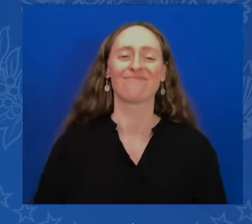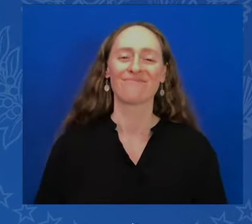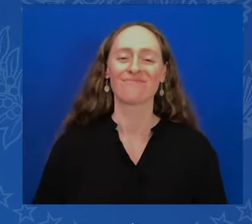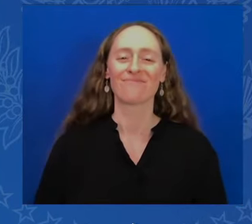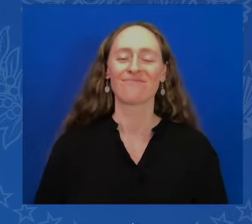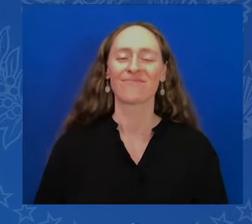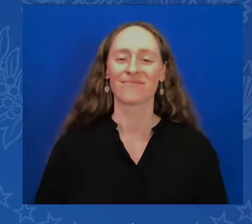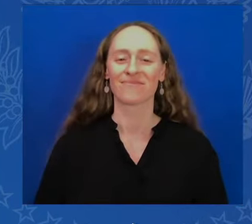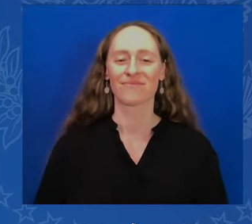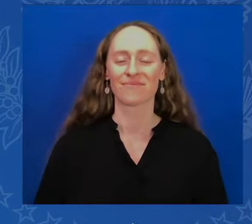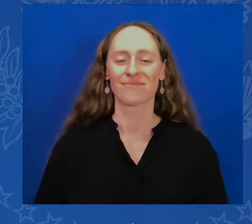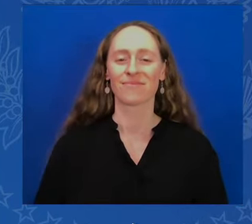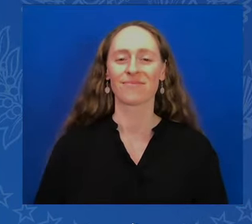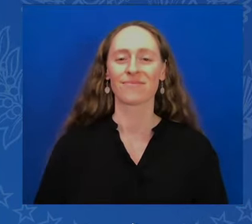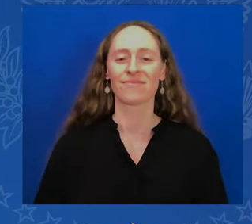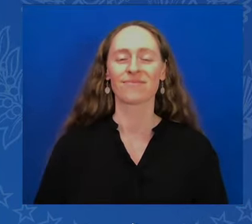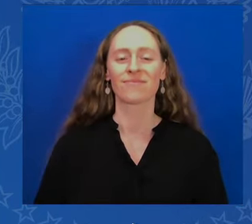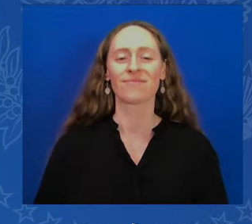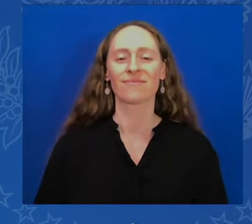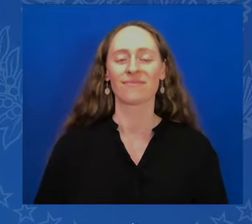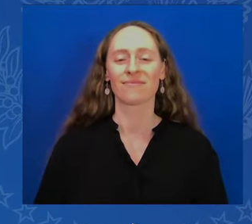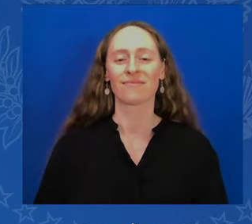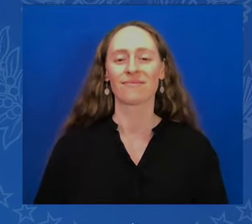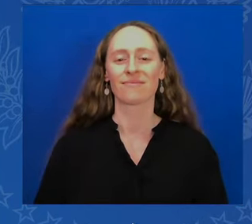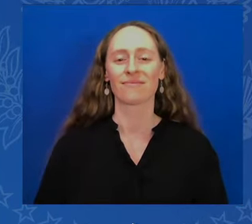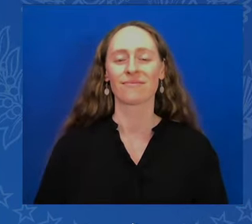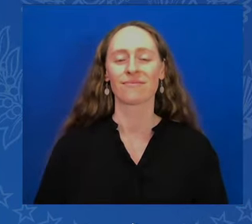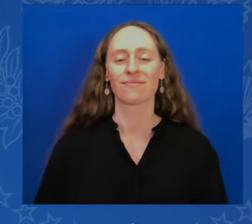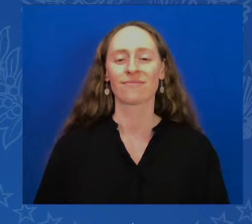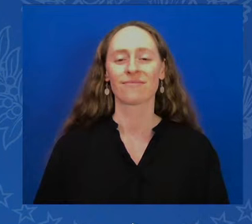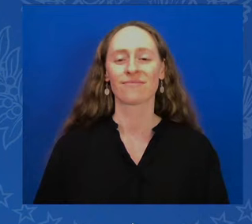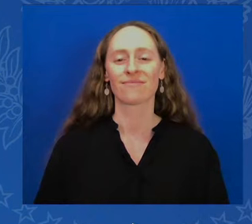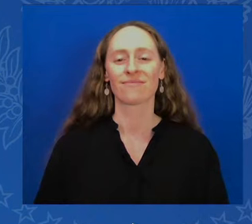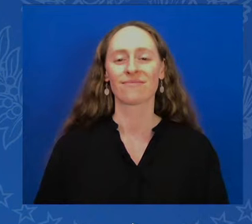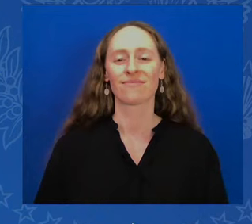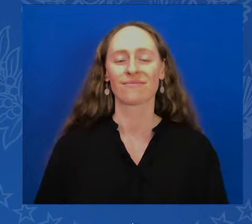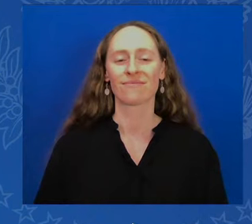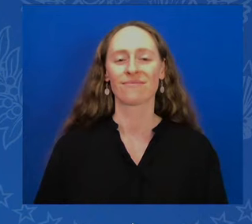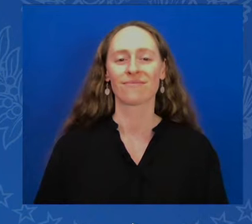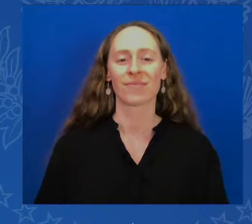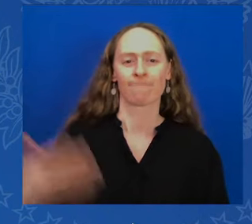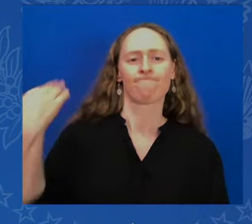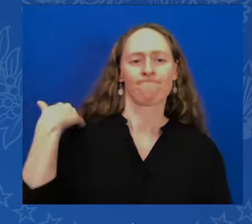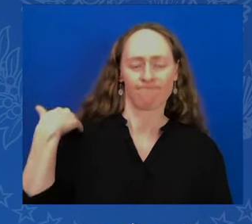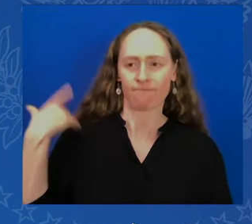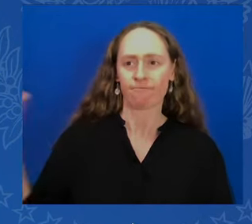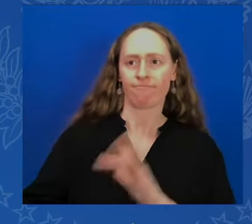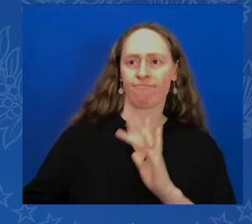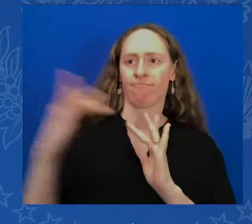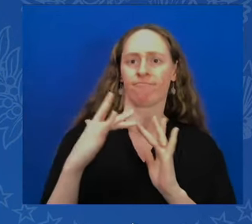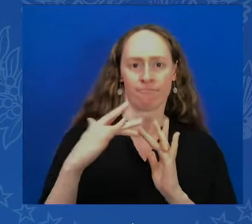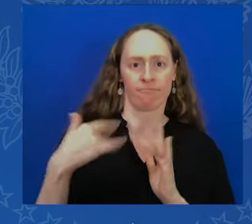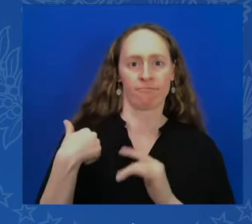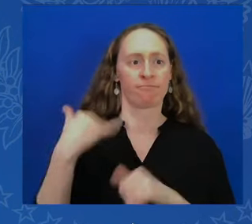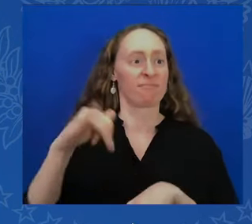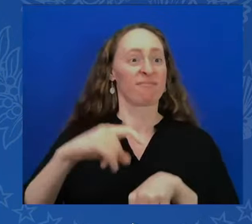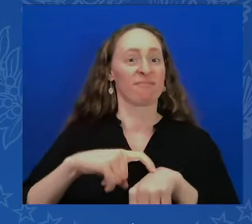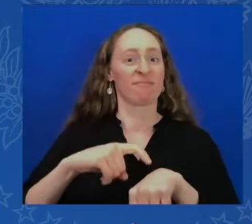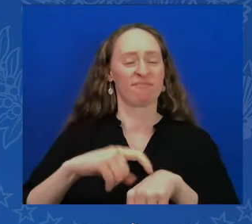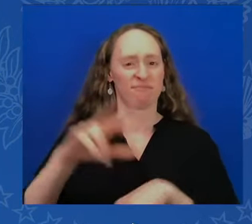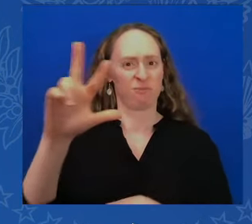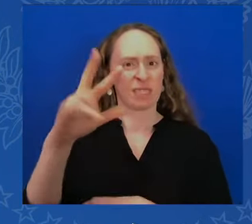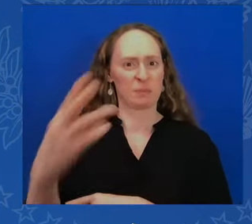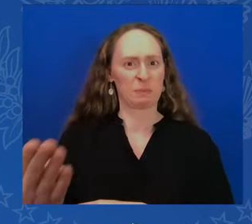I received my first call from the White House at around 3 a.m. on the day of the collapse. And